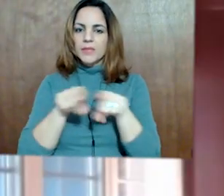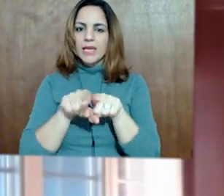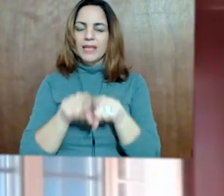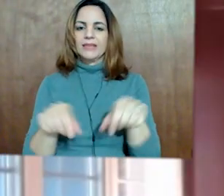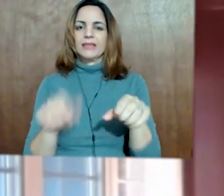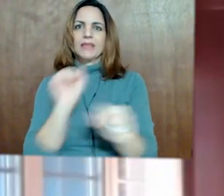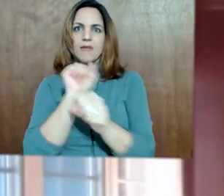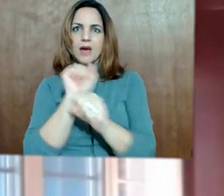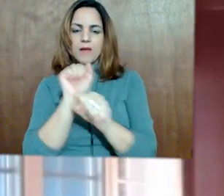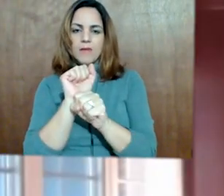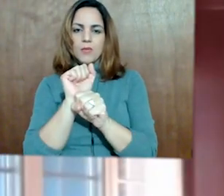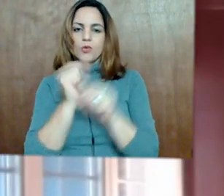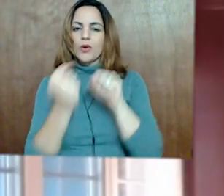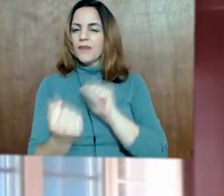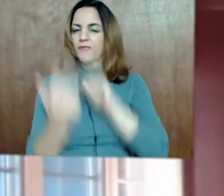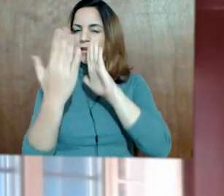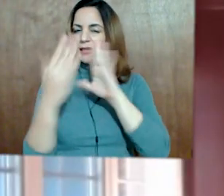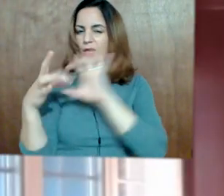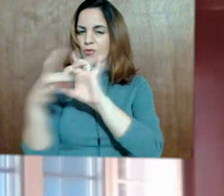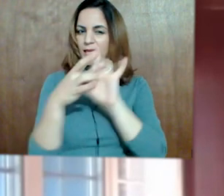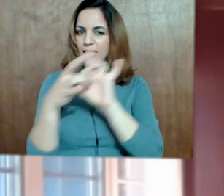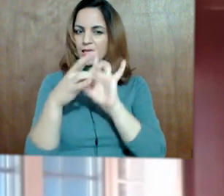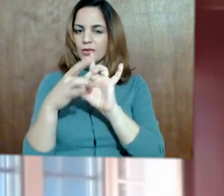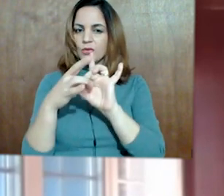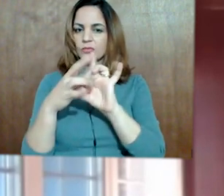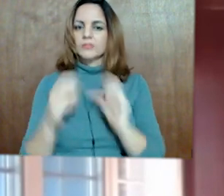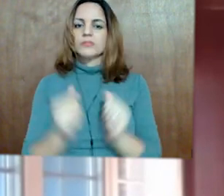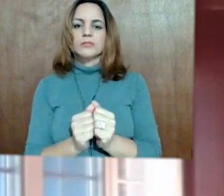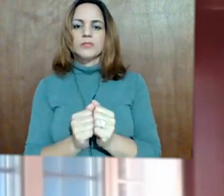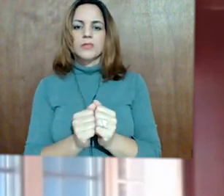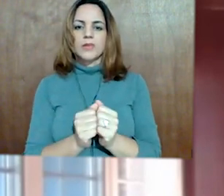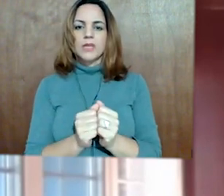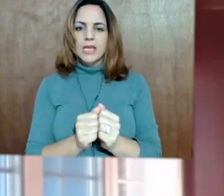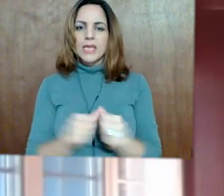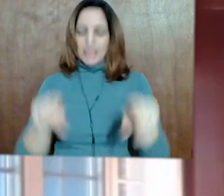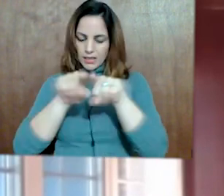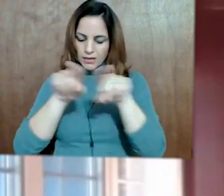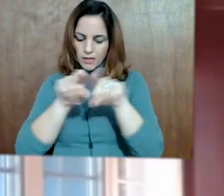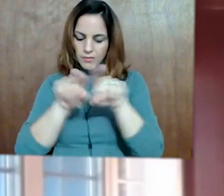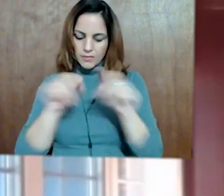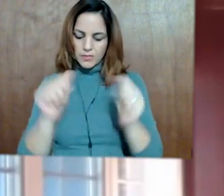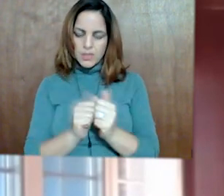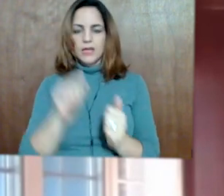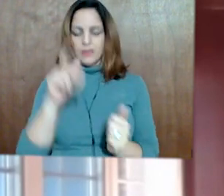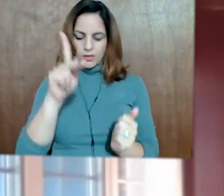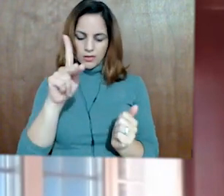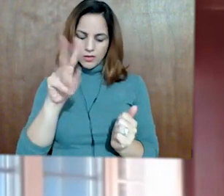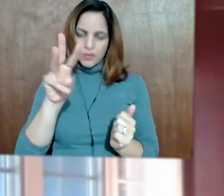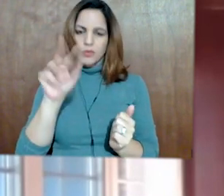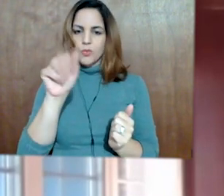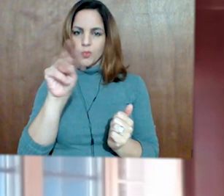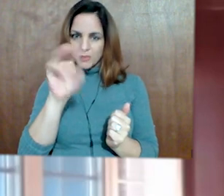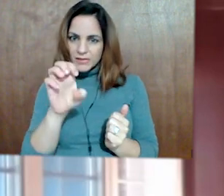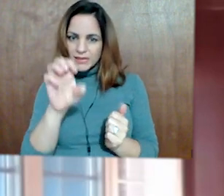Mamia Abu-Jamal, former Panther, who I worked closely with for many years in Philadelphia. We all saw the